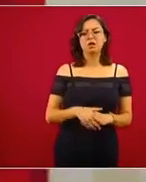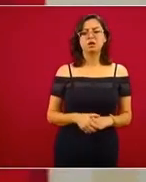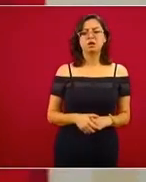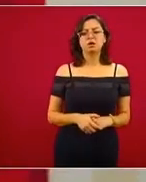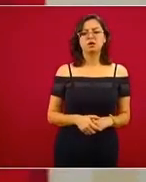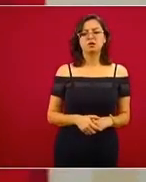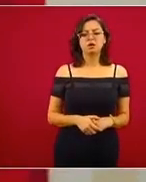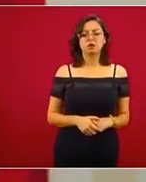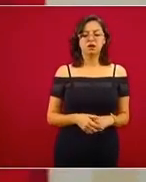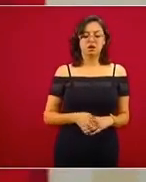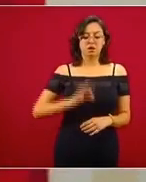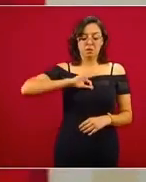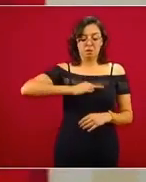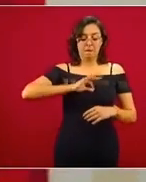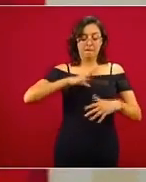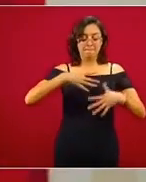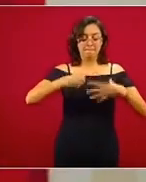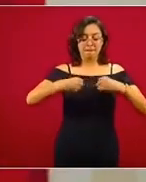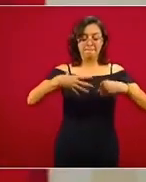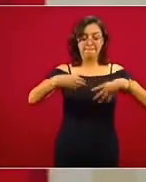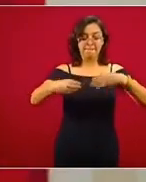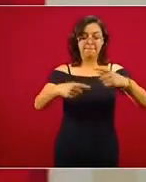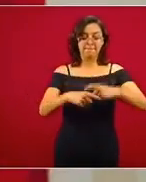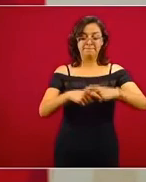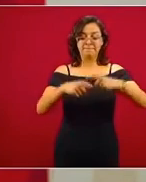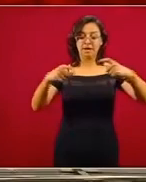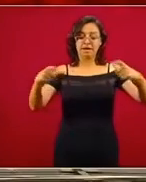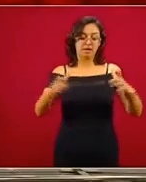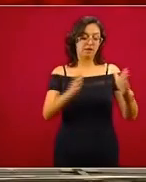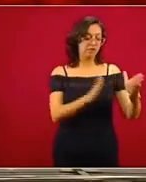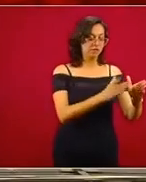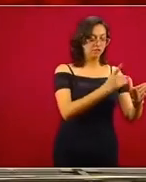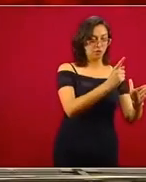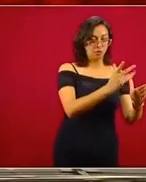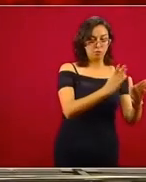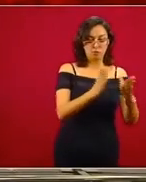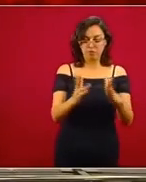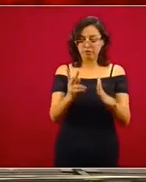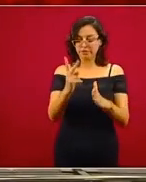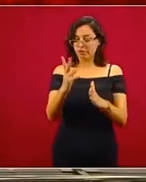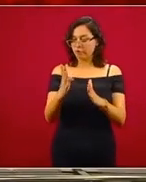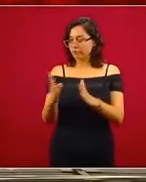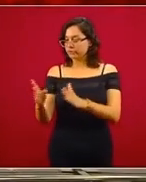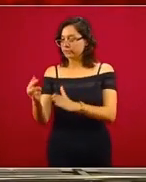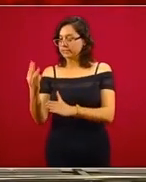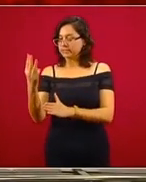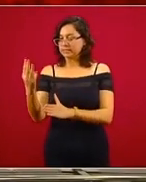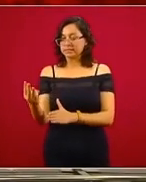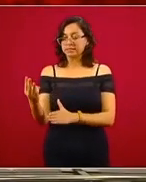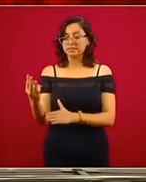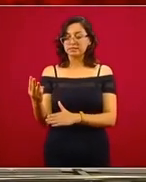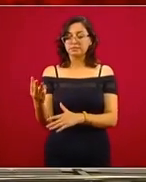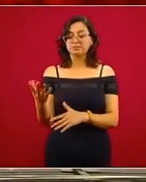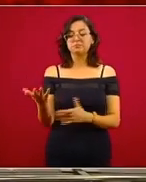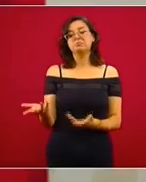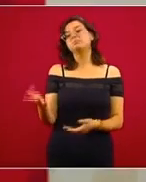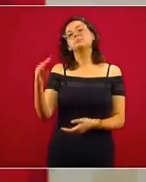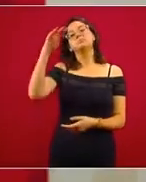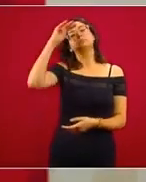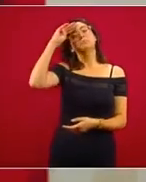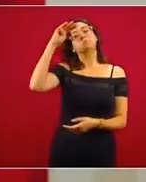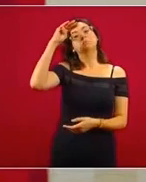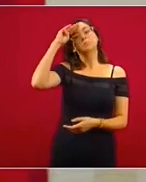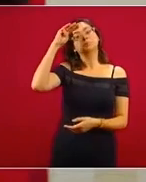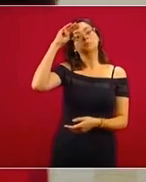questions. In the change between in the change of a pandemic going up slowly, we go